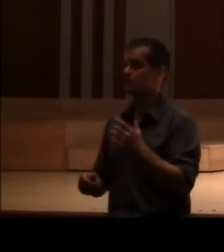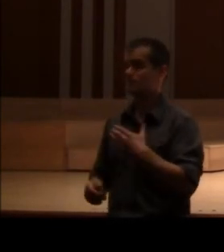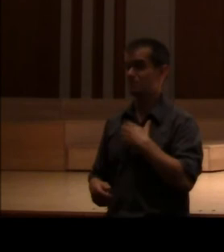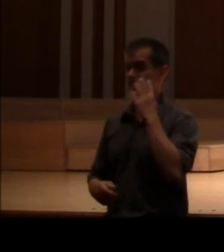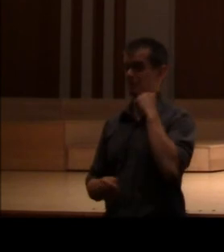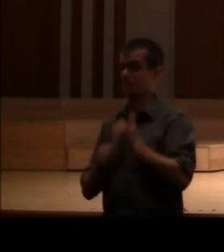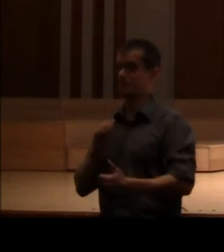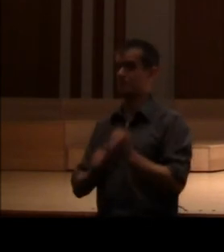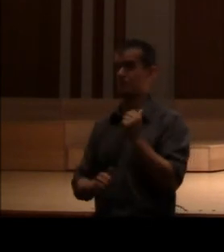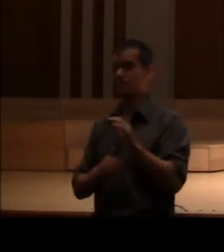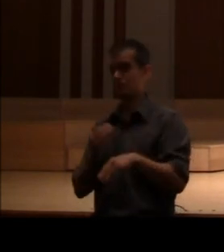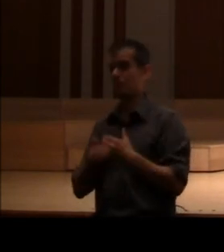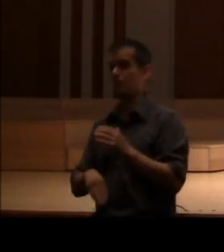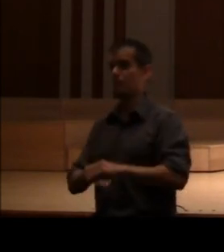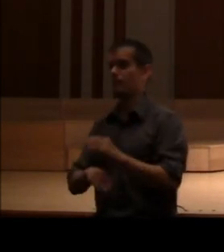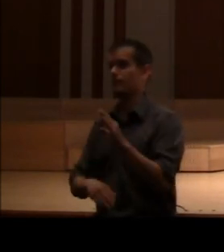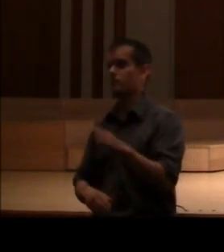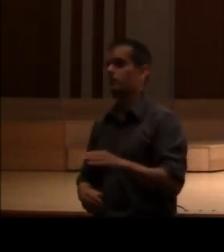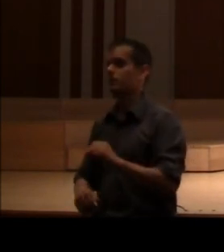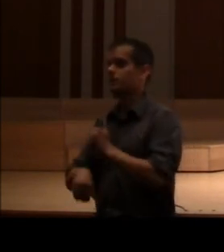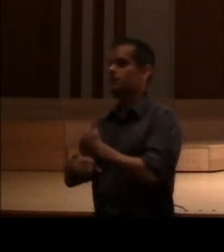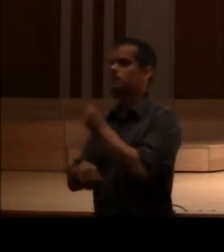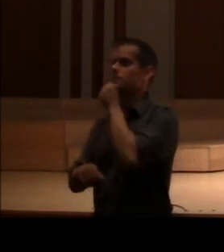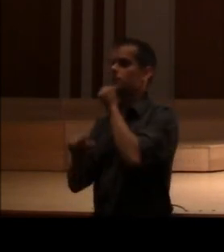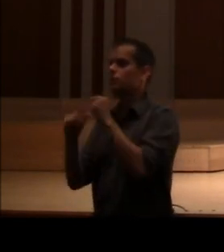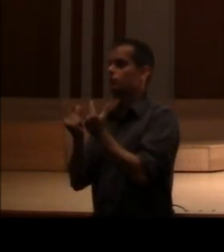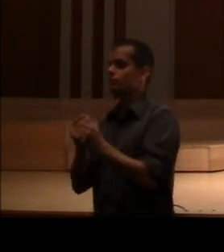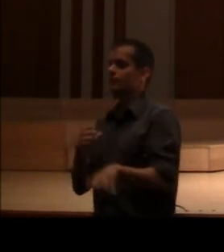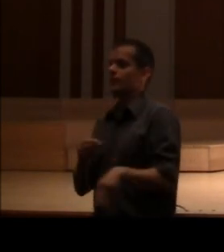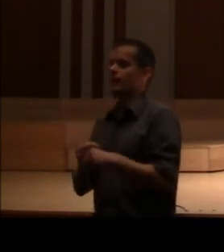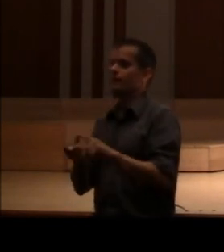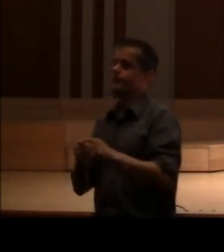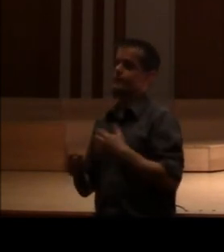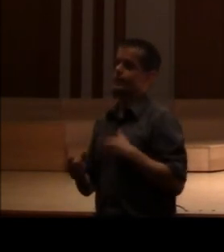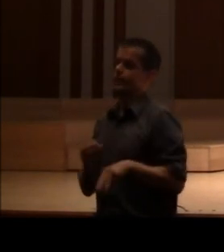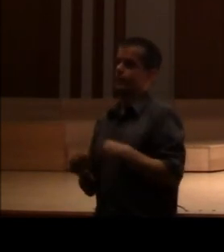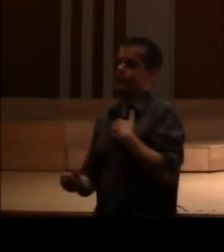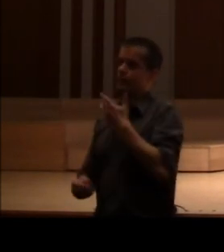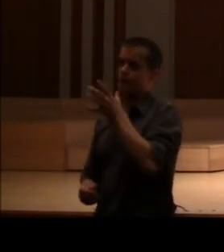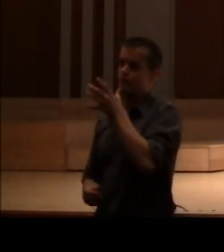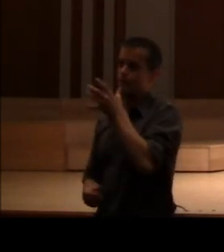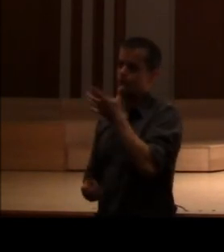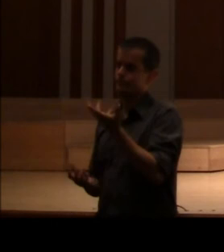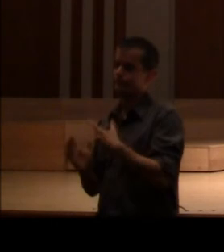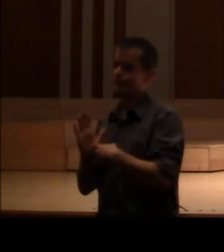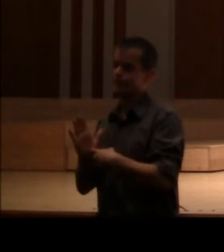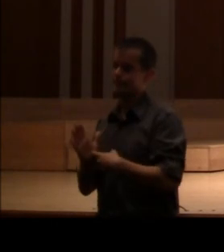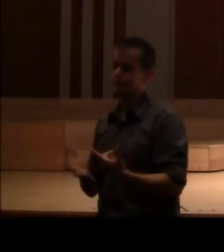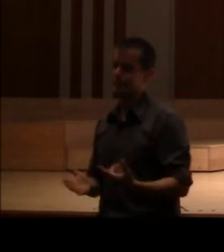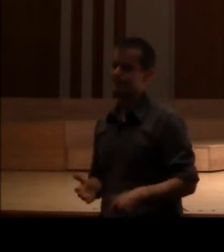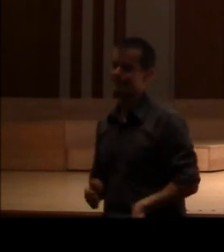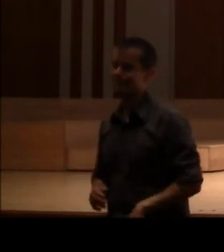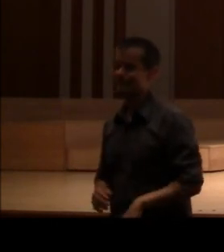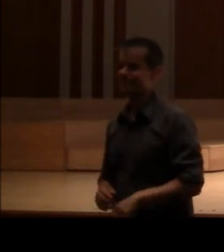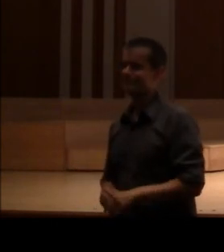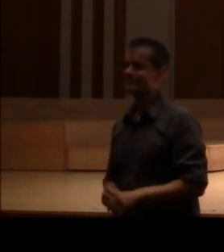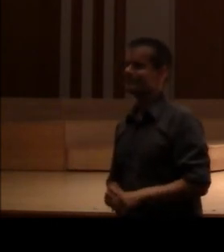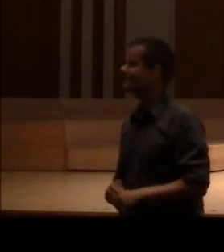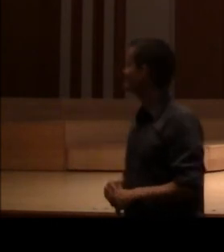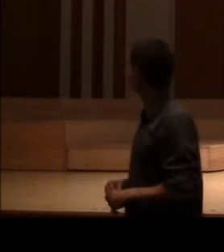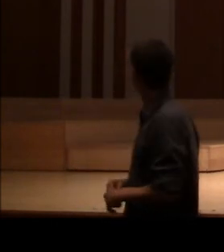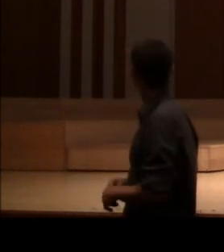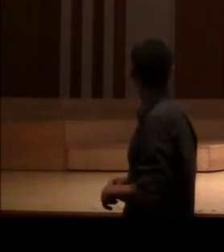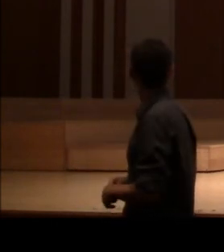secret group, and then you add friends, so let's say I'll add my mom as an example, just so that I can start this group.